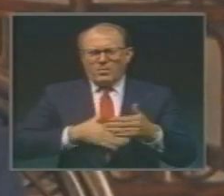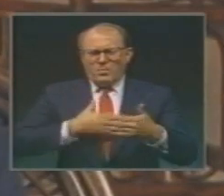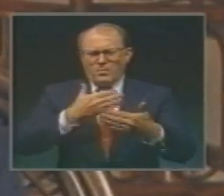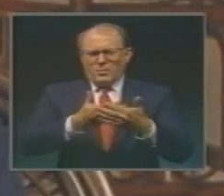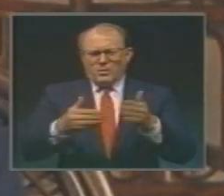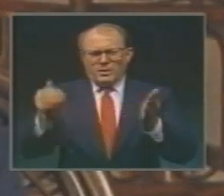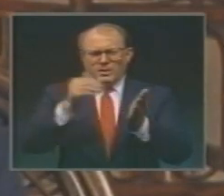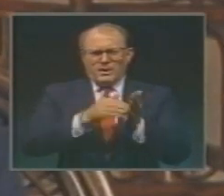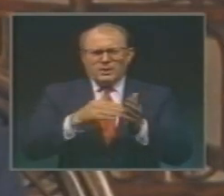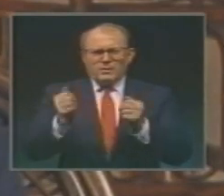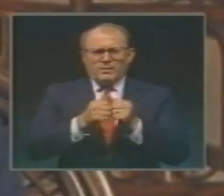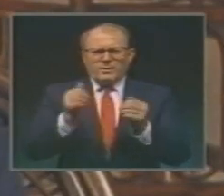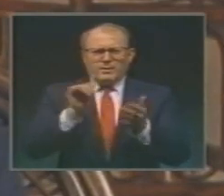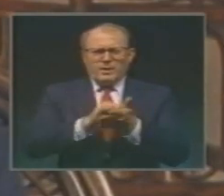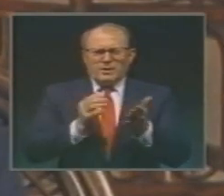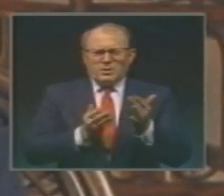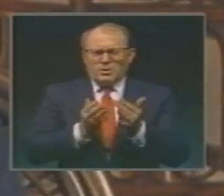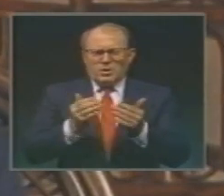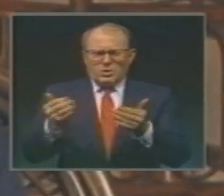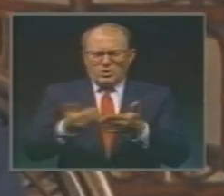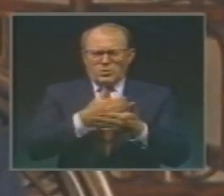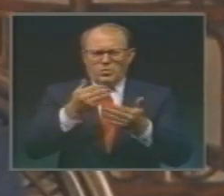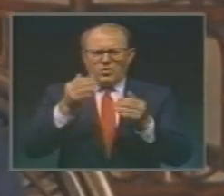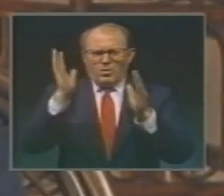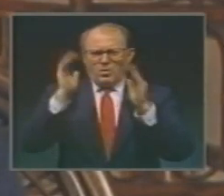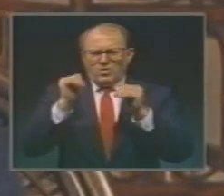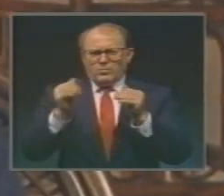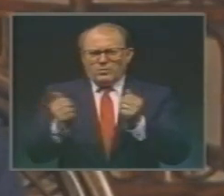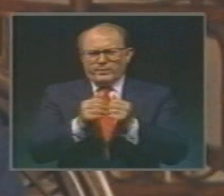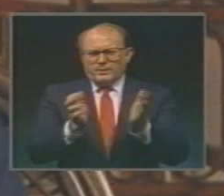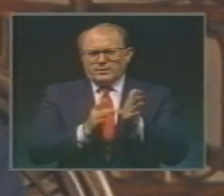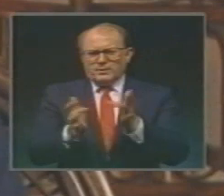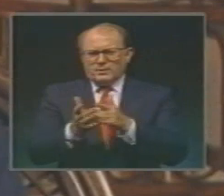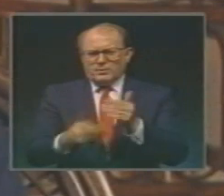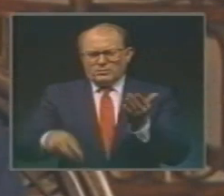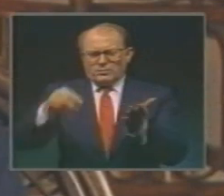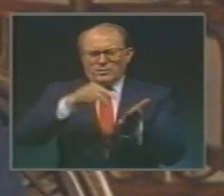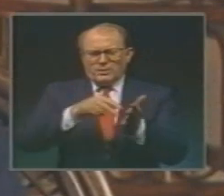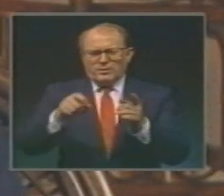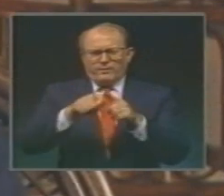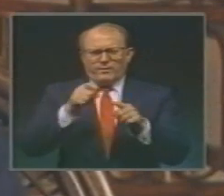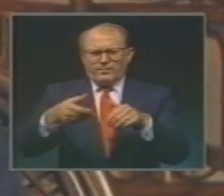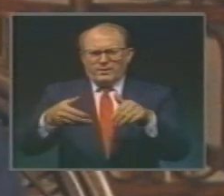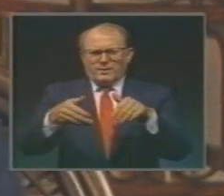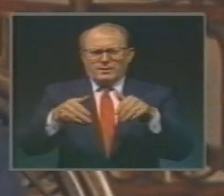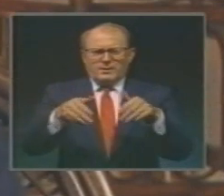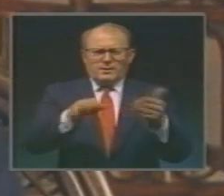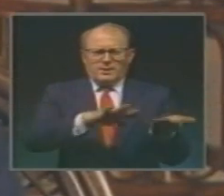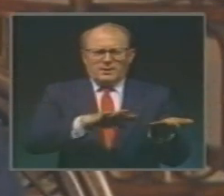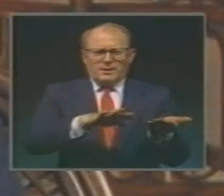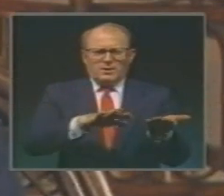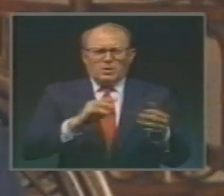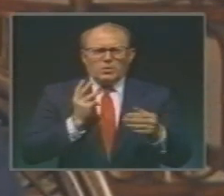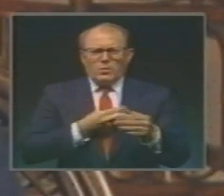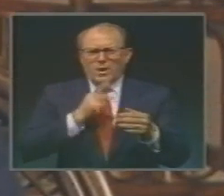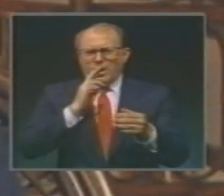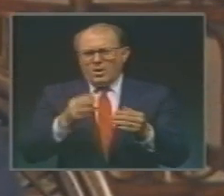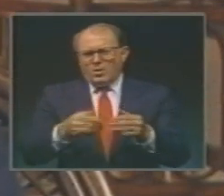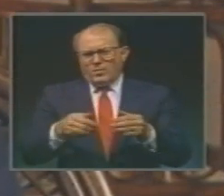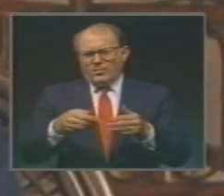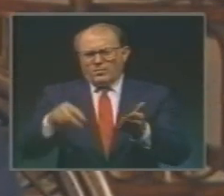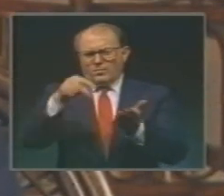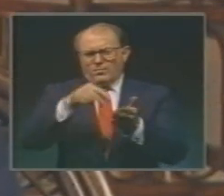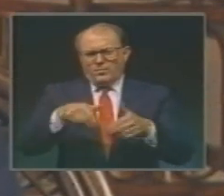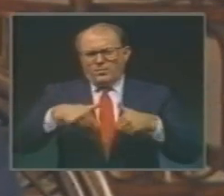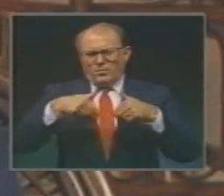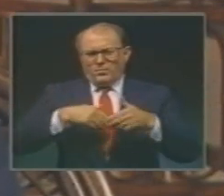hope by the resurrection of Jesus Christ from the dead. So we're born again to a living hope by the resurrection of Christ. And